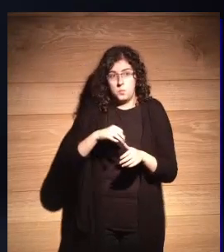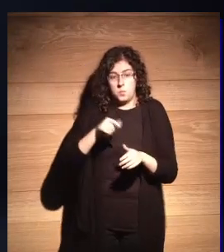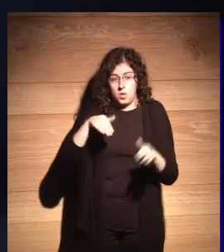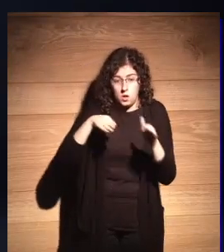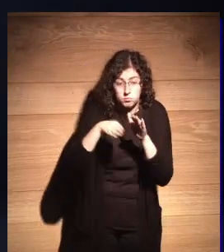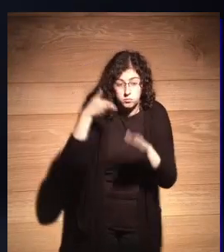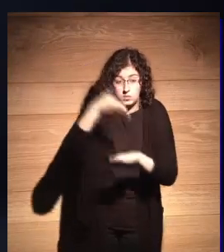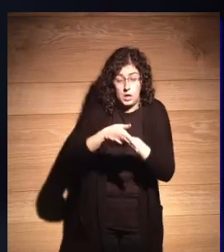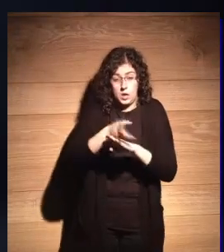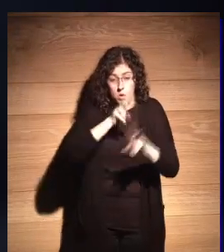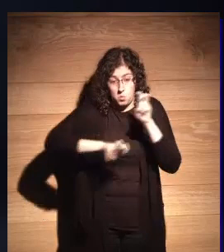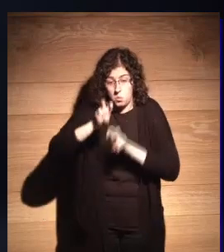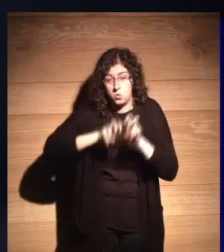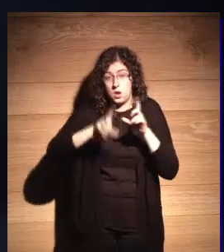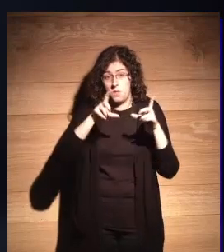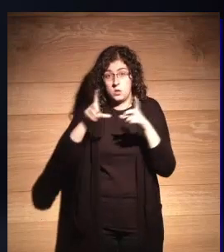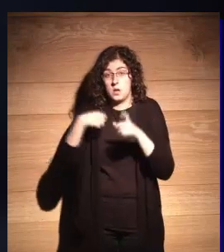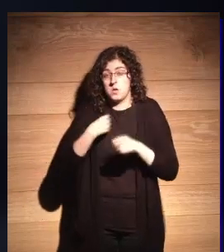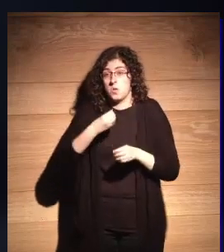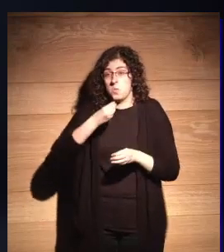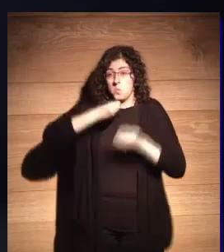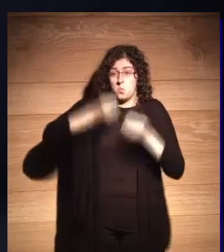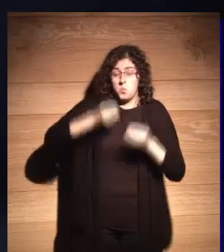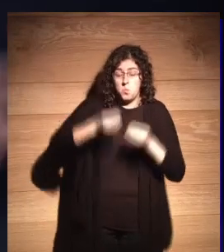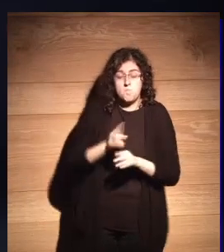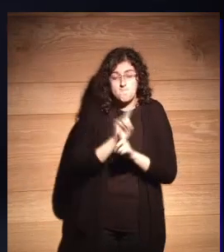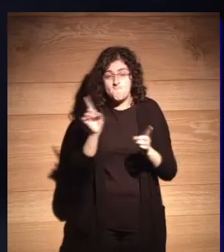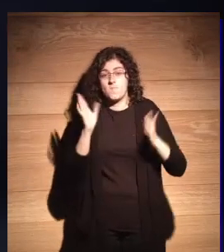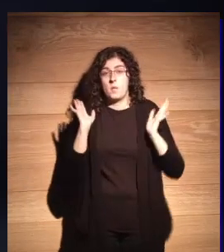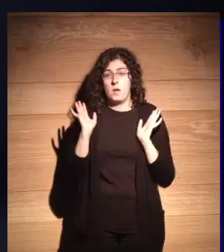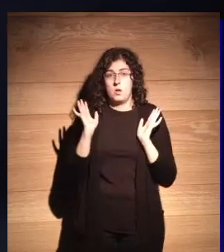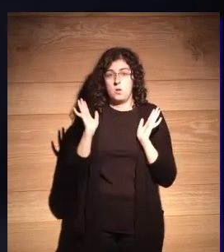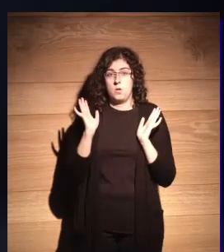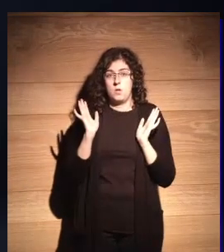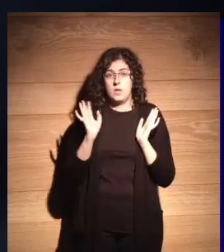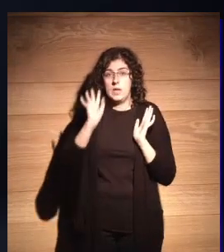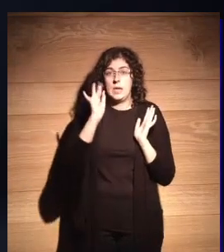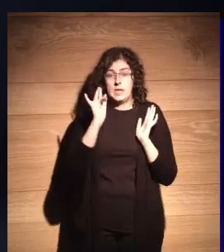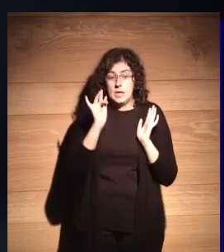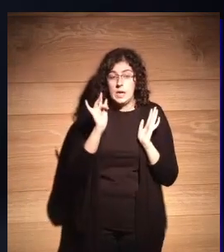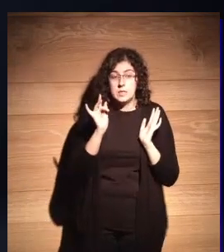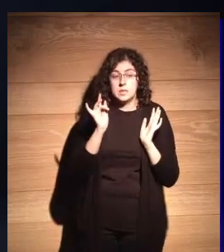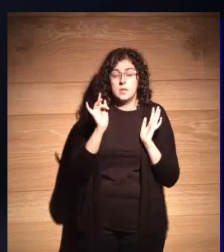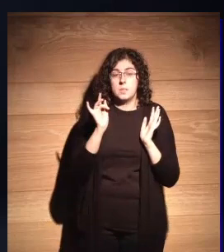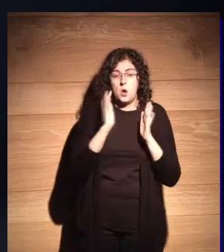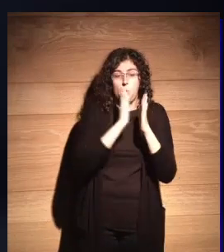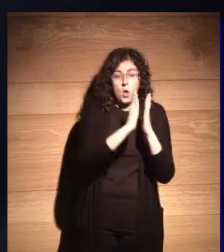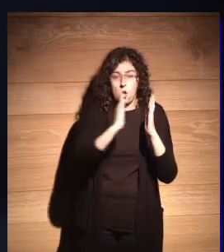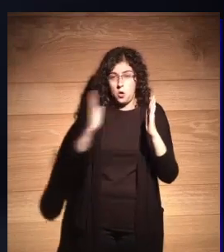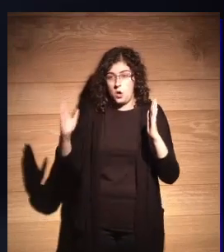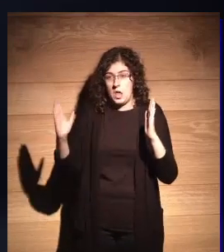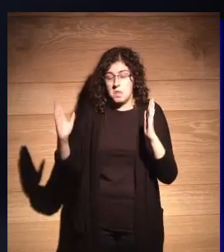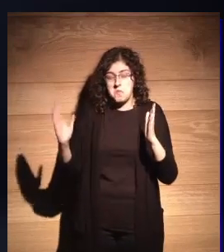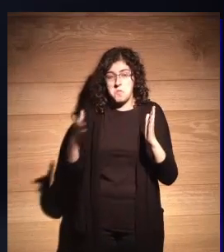great by themselves, but as part of a collection, they kind of work in the group.